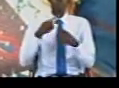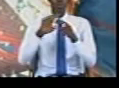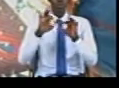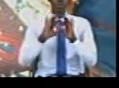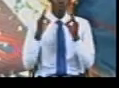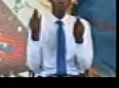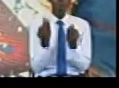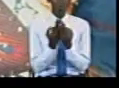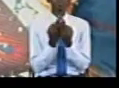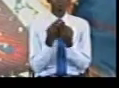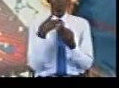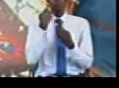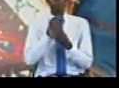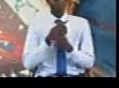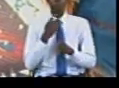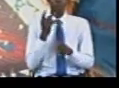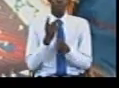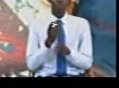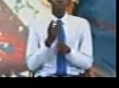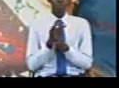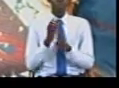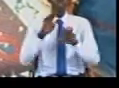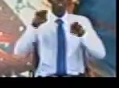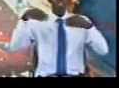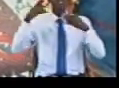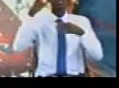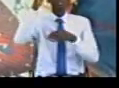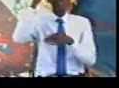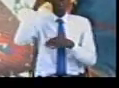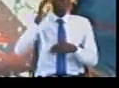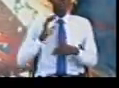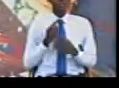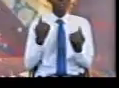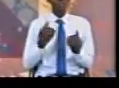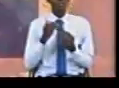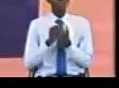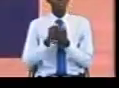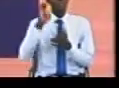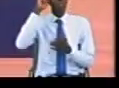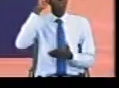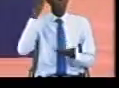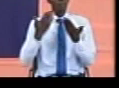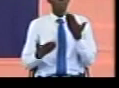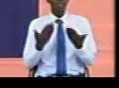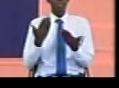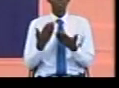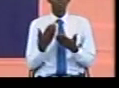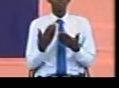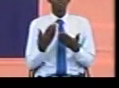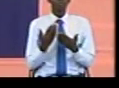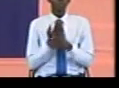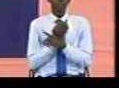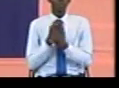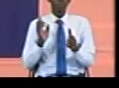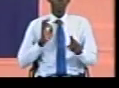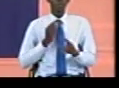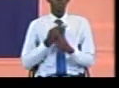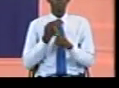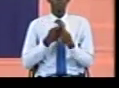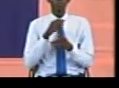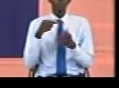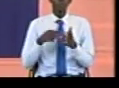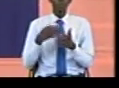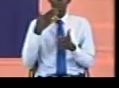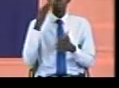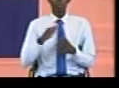gave himself for our sins, that he might deliver us from this present evil world, according to the will